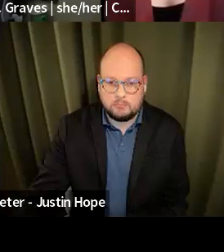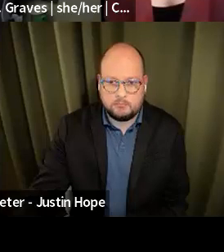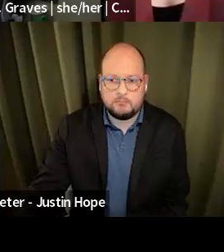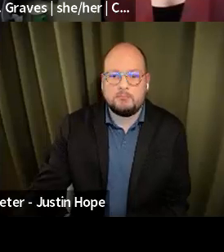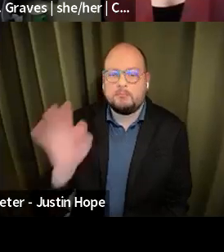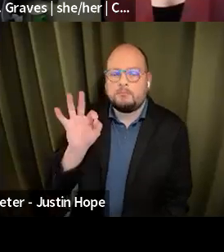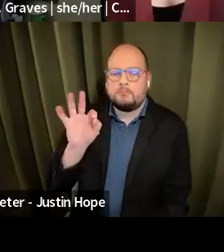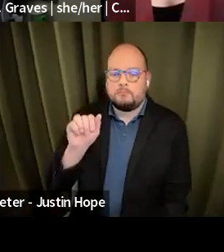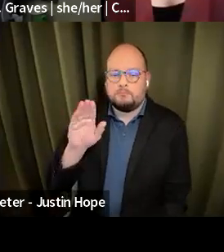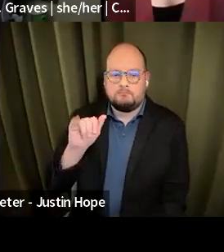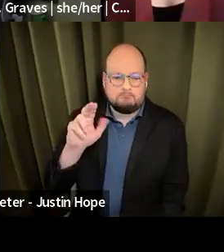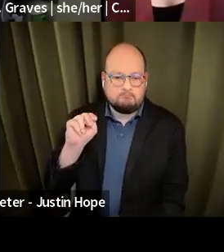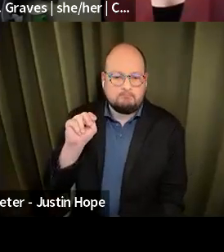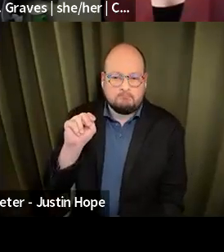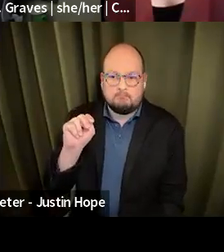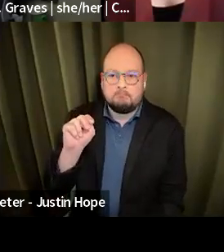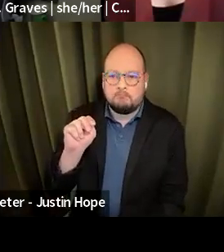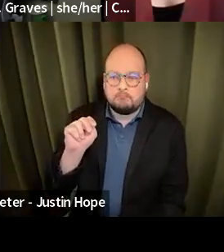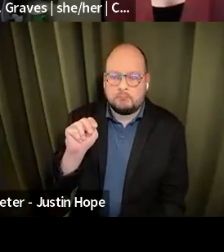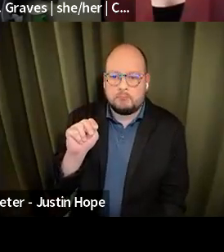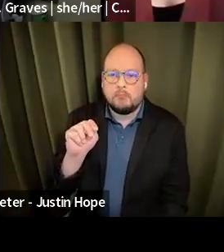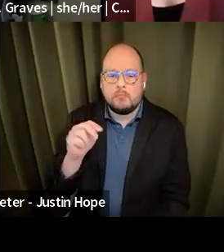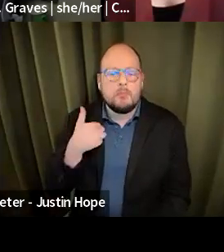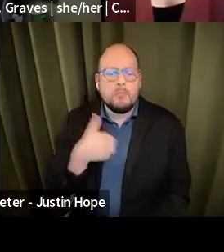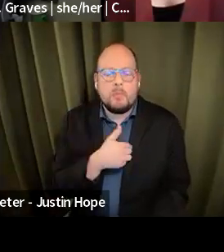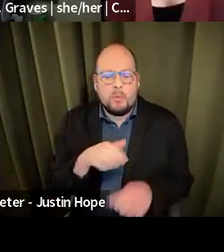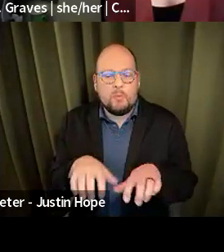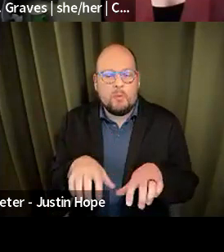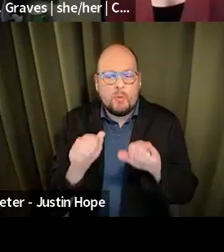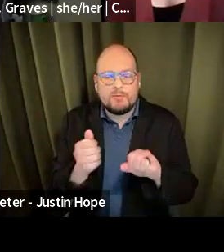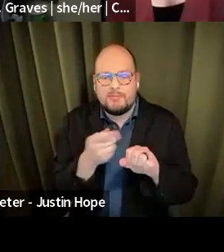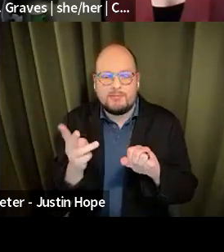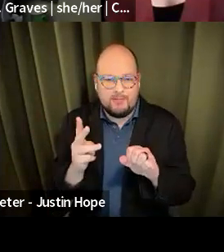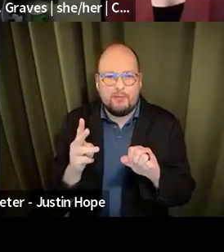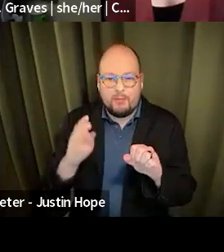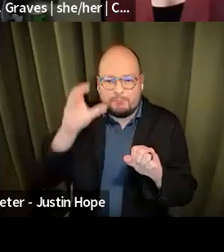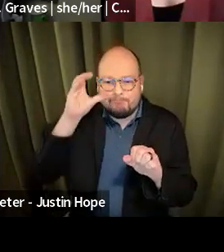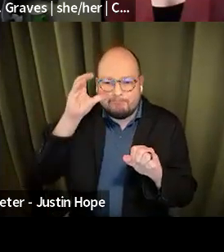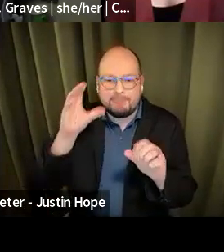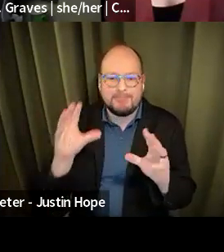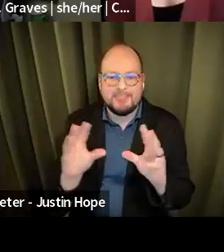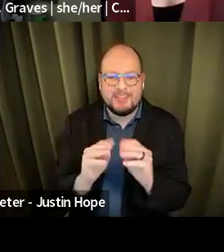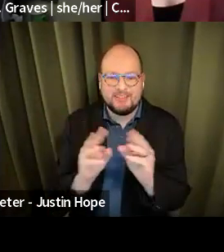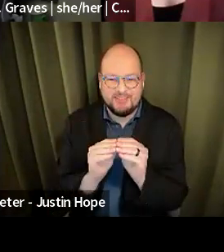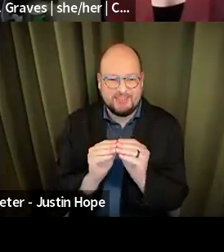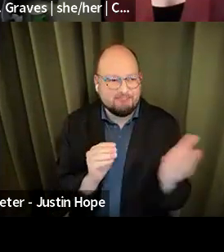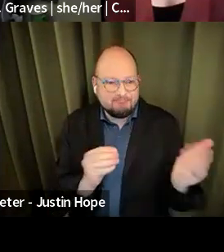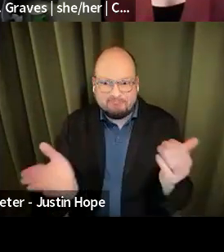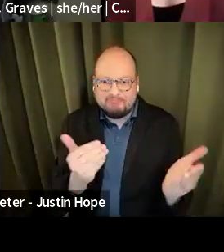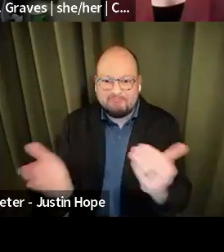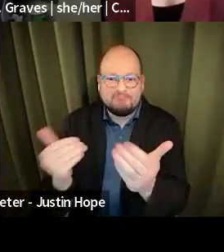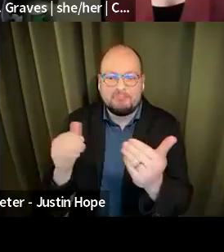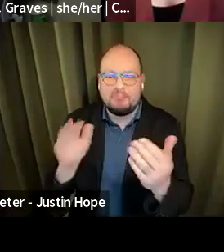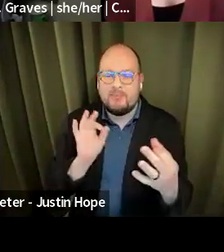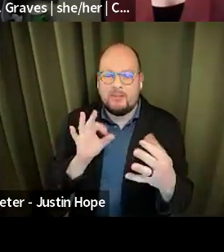We host a series of listening sessions in the different districts of the county where our hospital is located. Our CEO attends